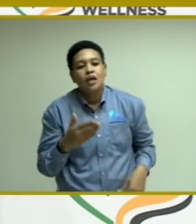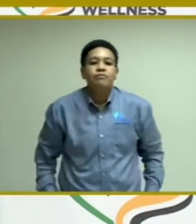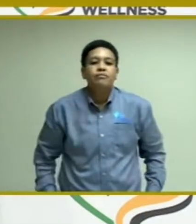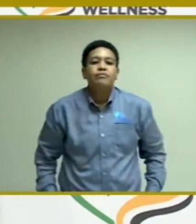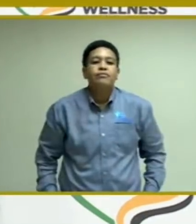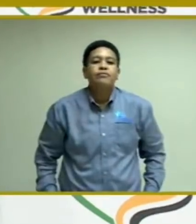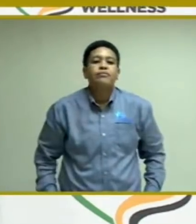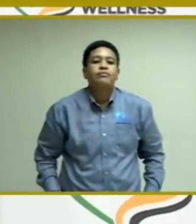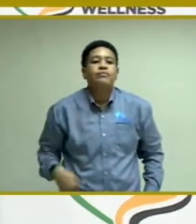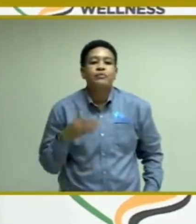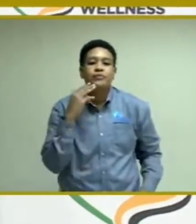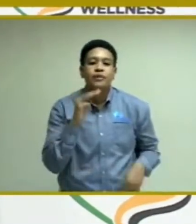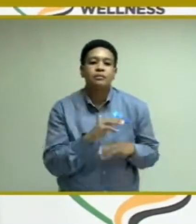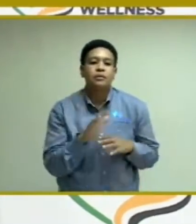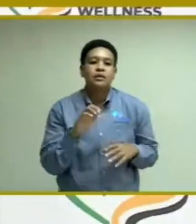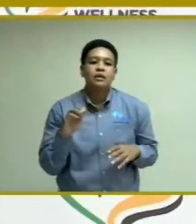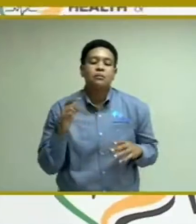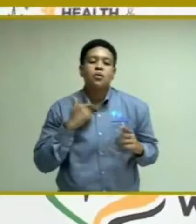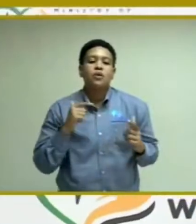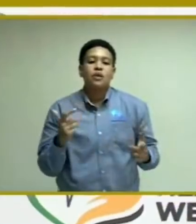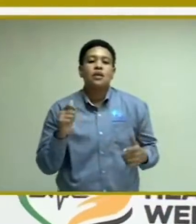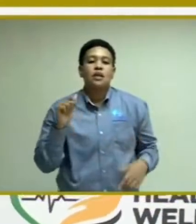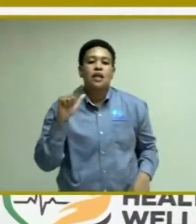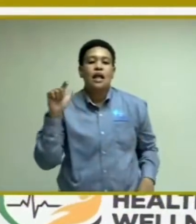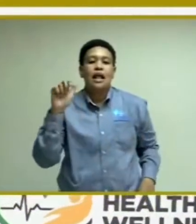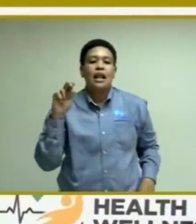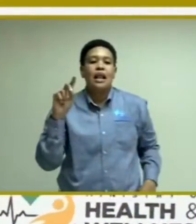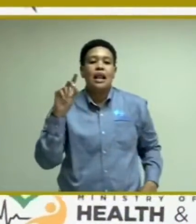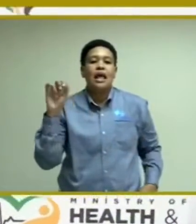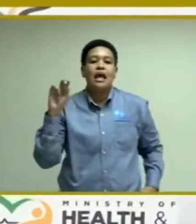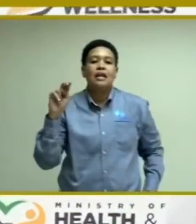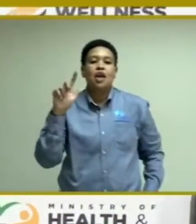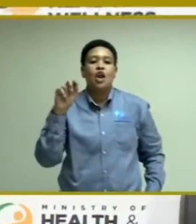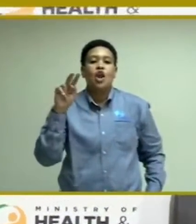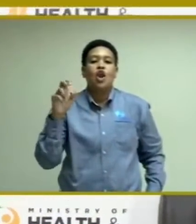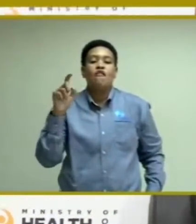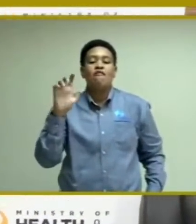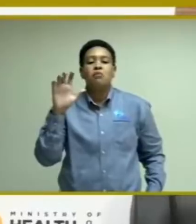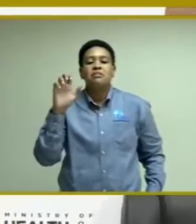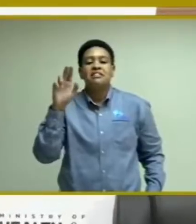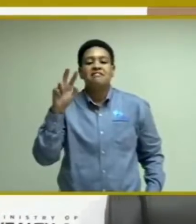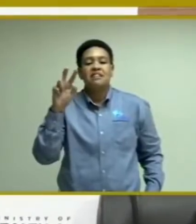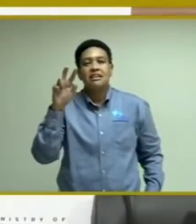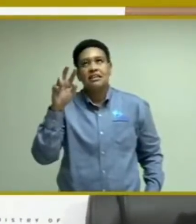Thank you, Minister. Thank you, CMO. We're going to go to Aladdin Love from CVM TV.